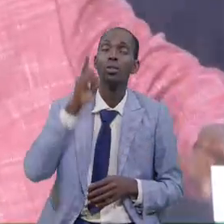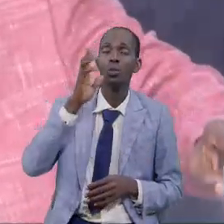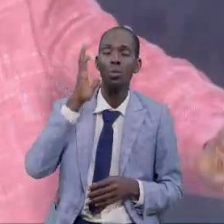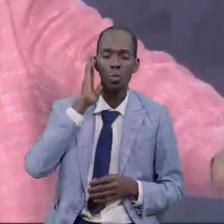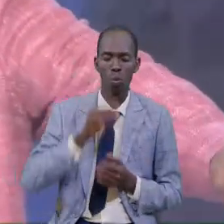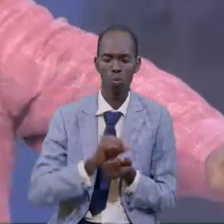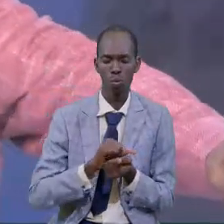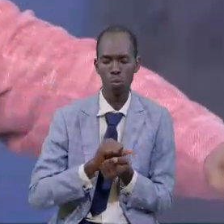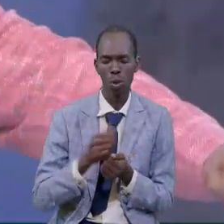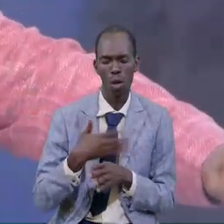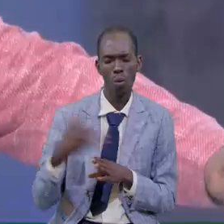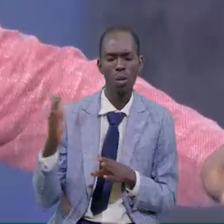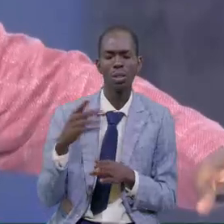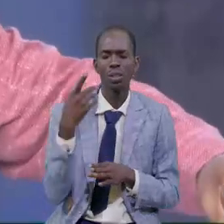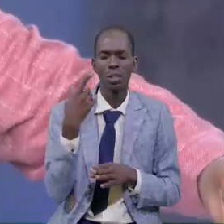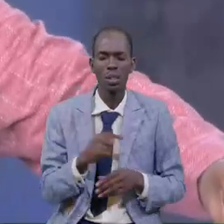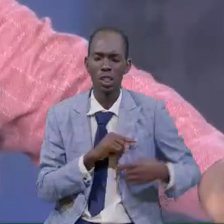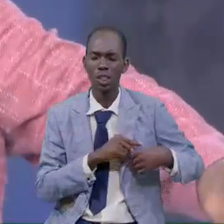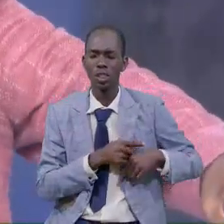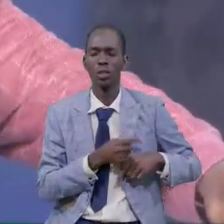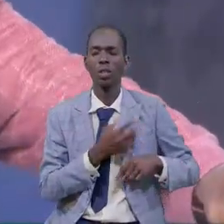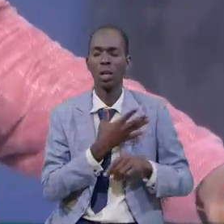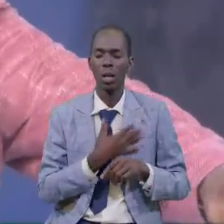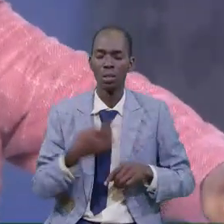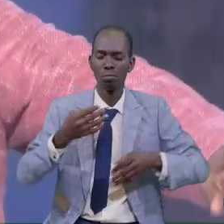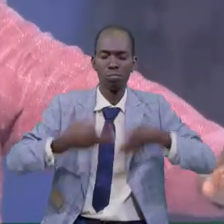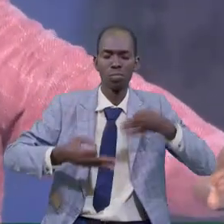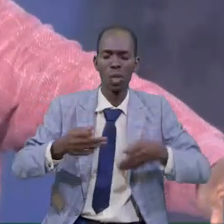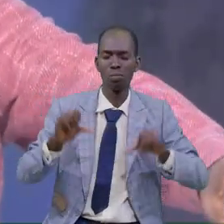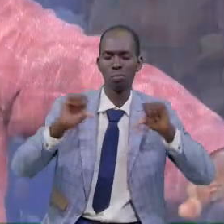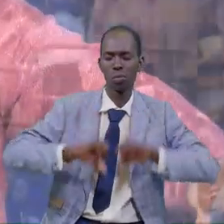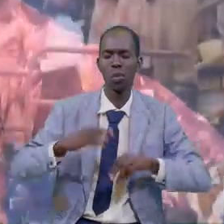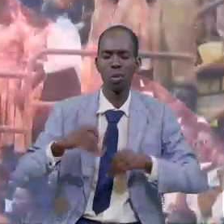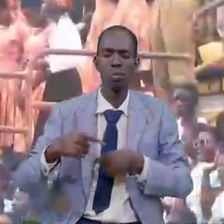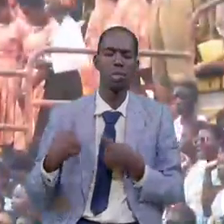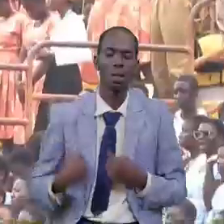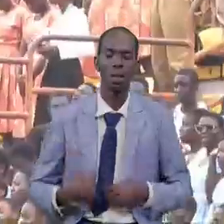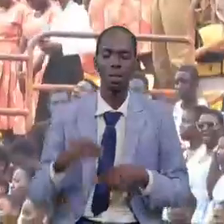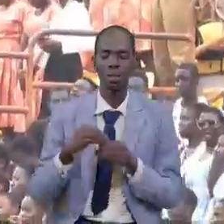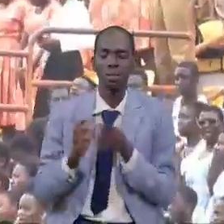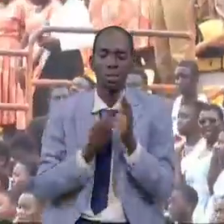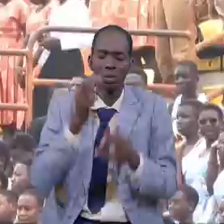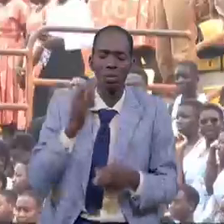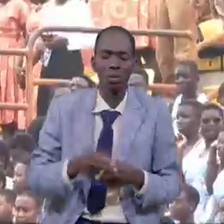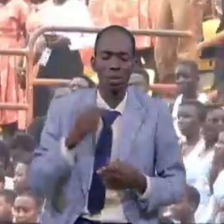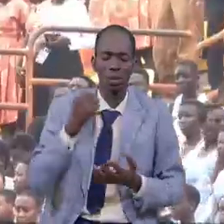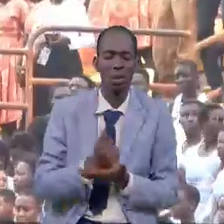the condemnation of the past in Jesus' name.